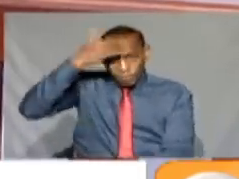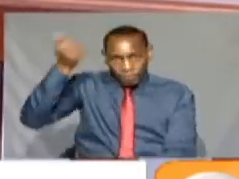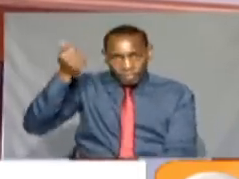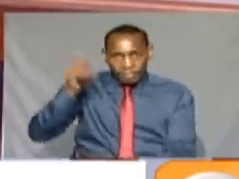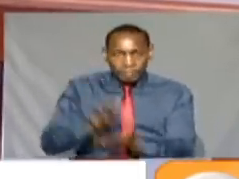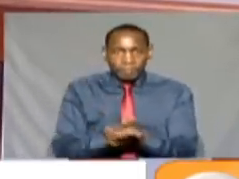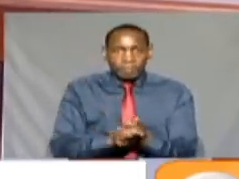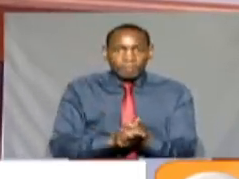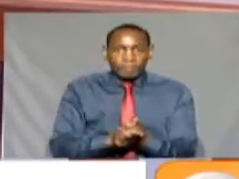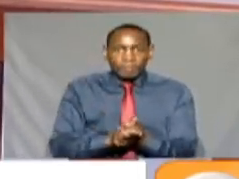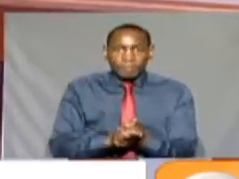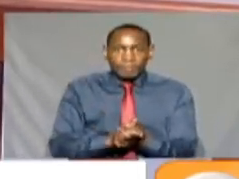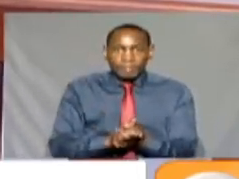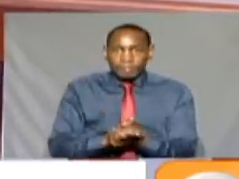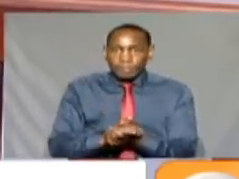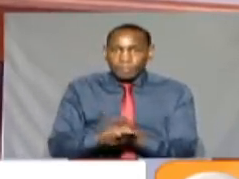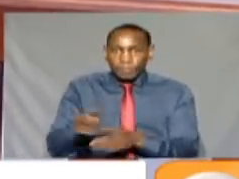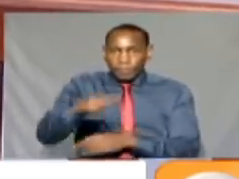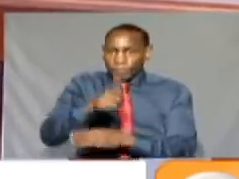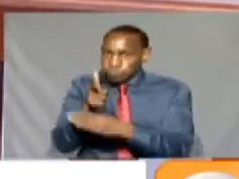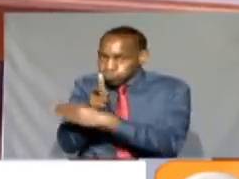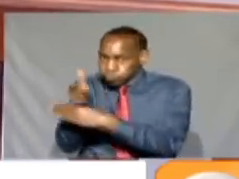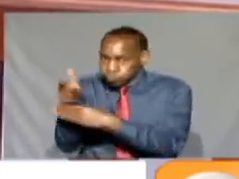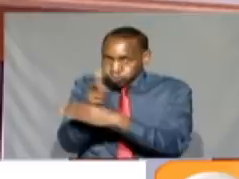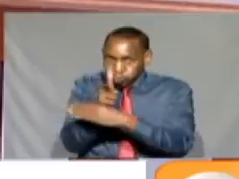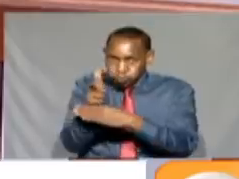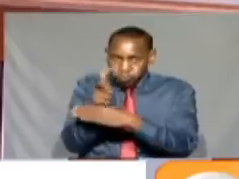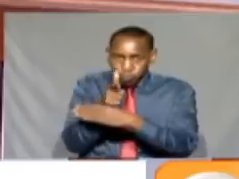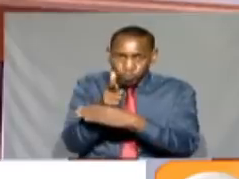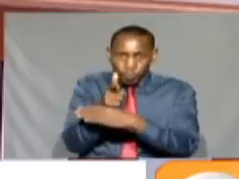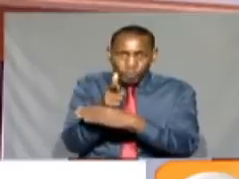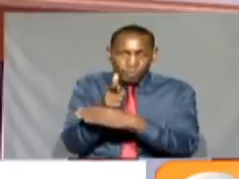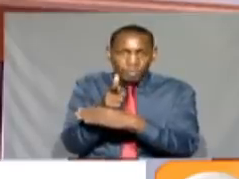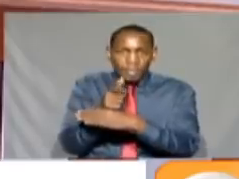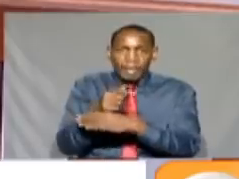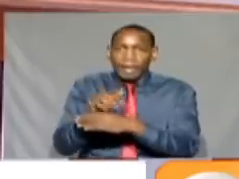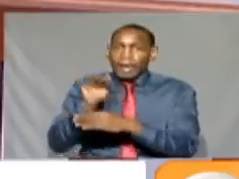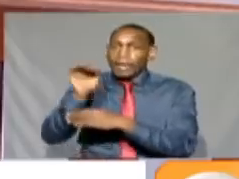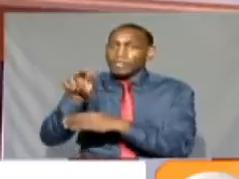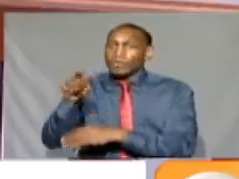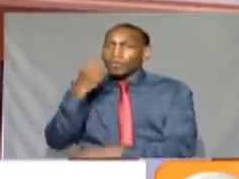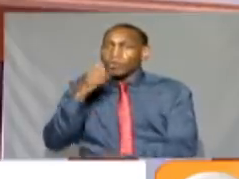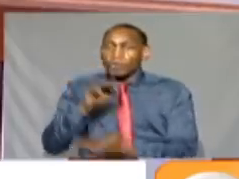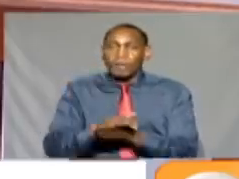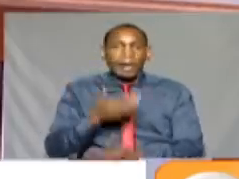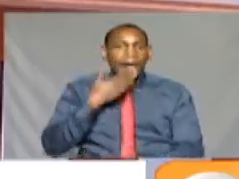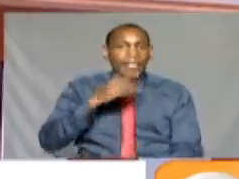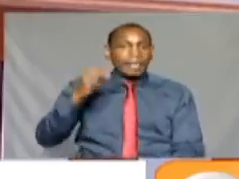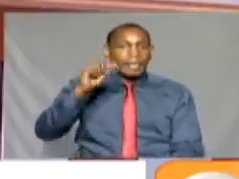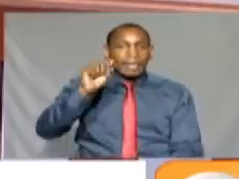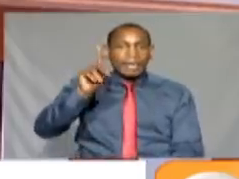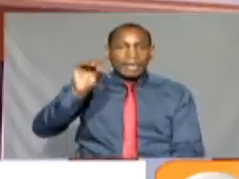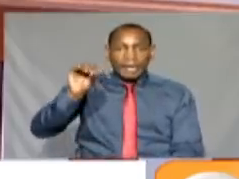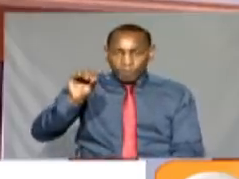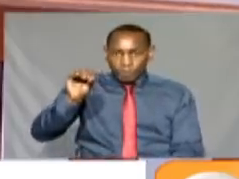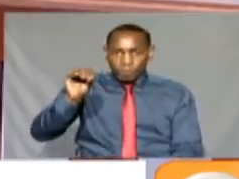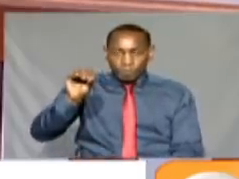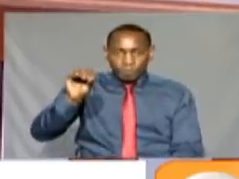to be serious, and then we are recording, and then we asked, who are you? He said, I'm Gado. And